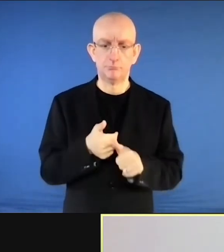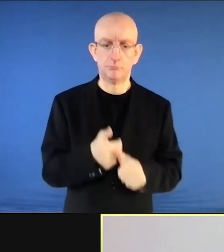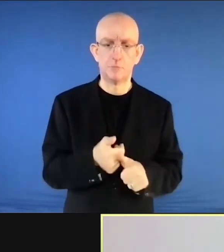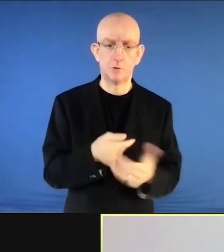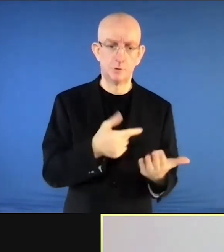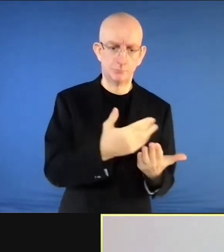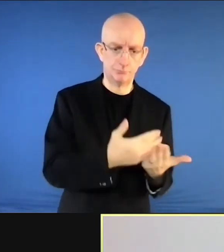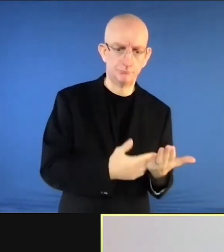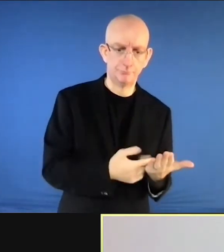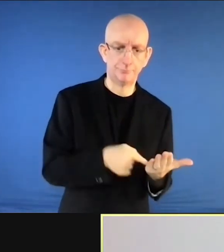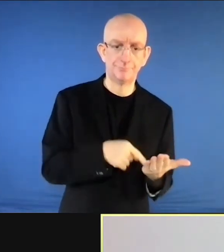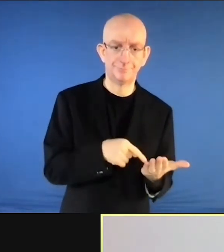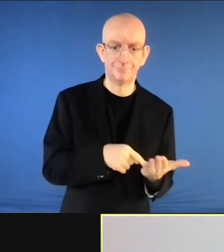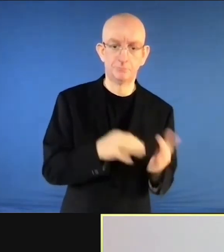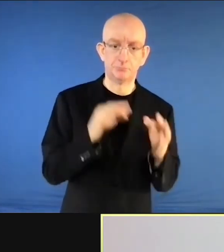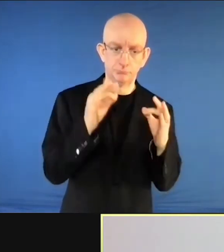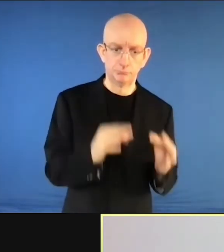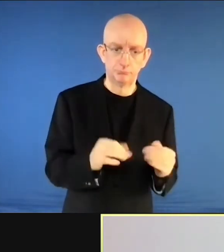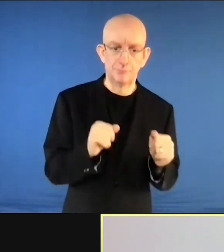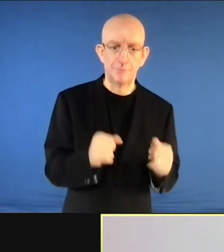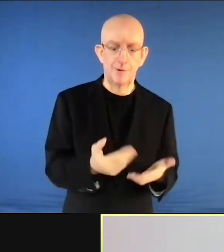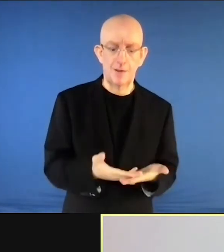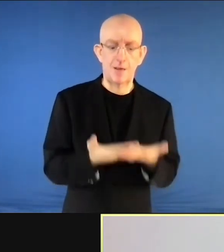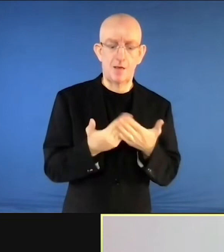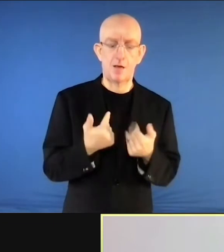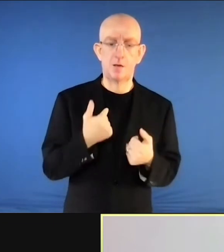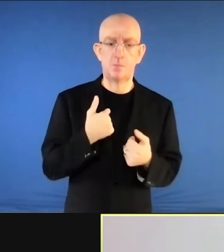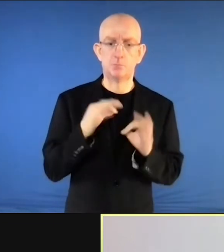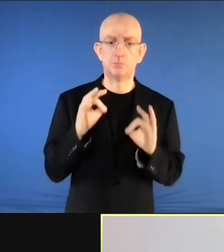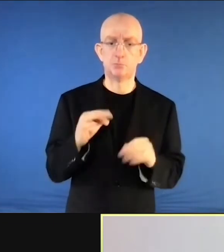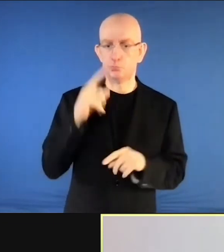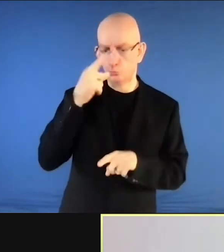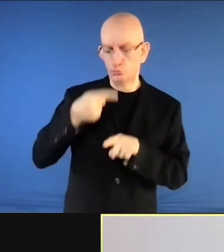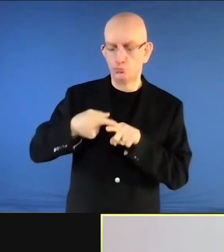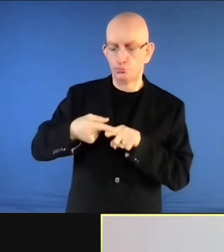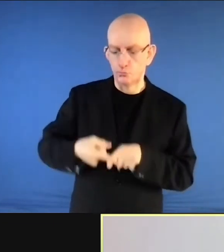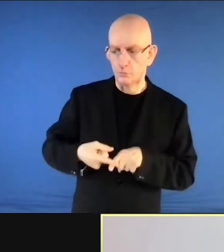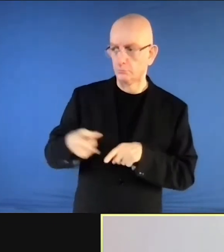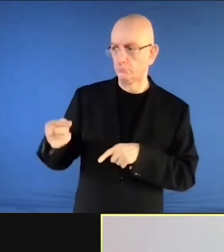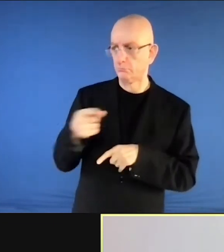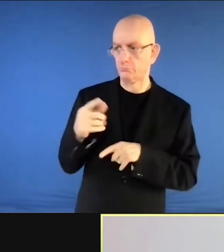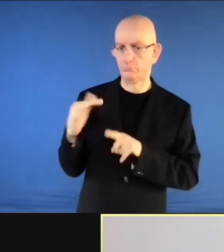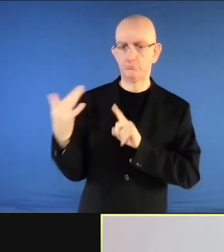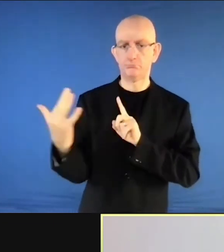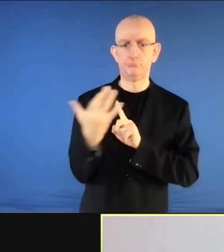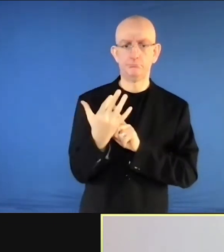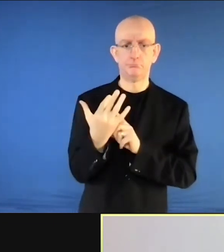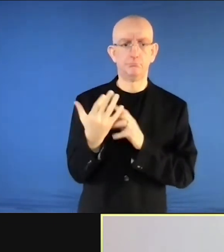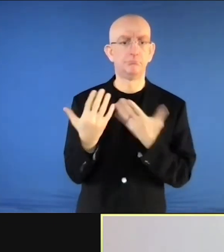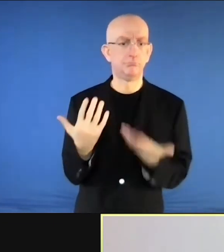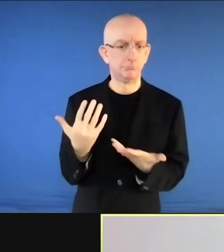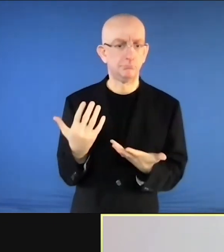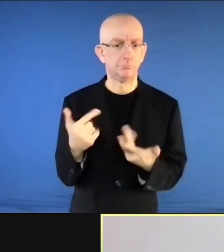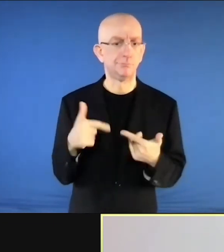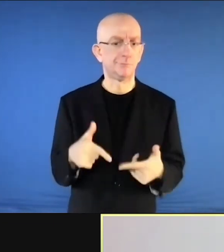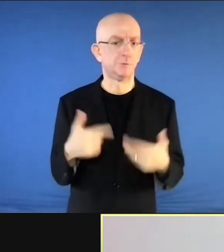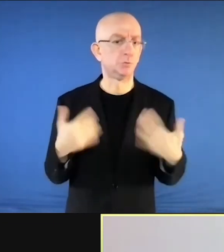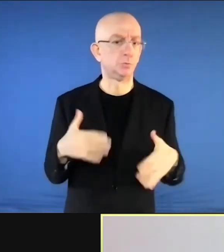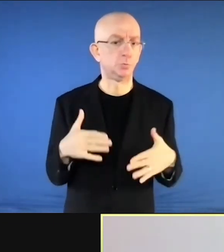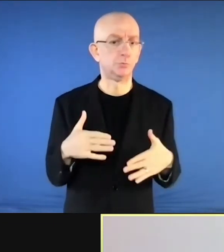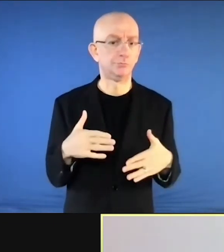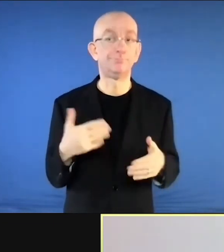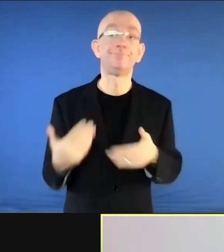the practical part, the hardest part was not feeling or having the code of